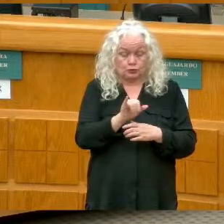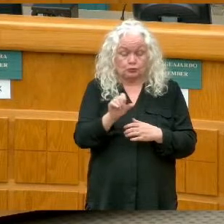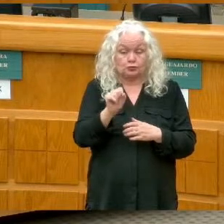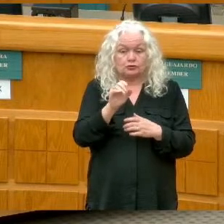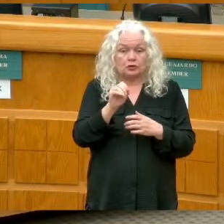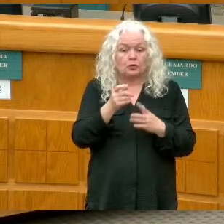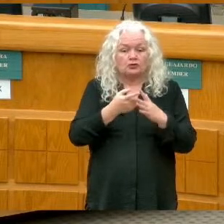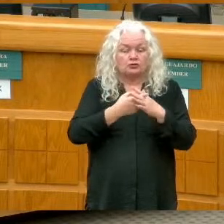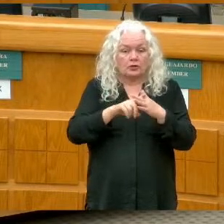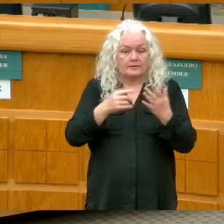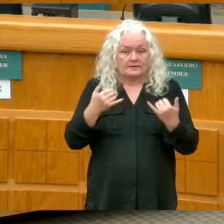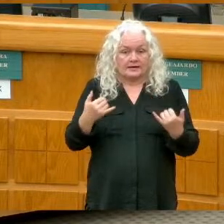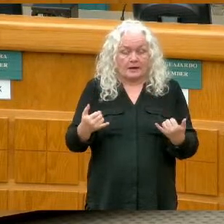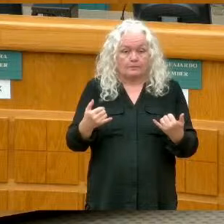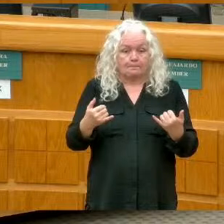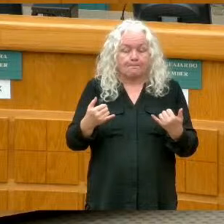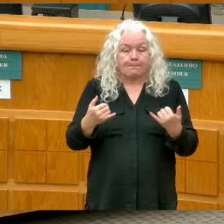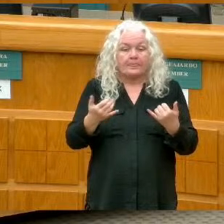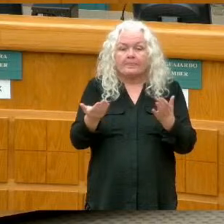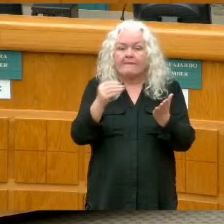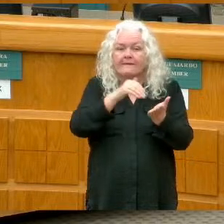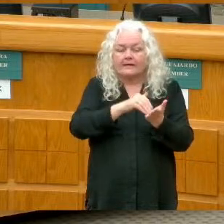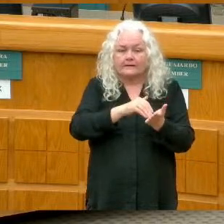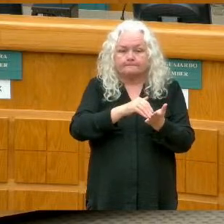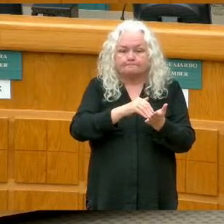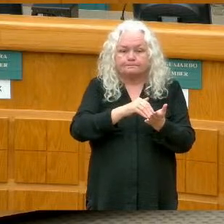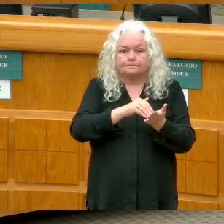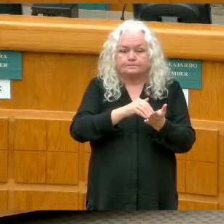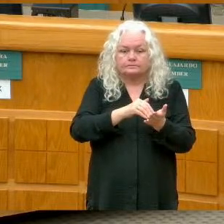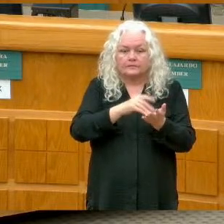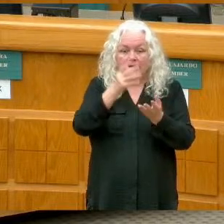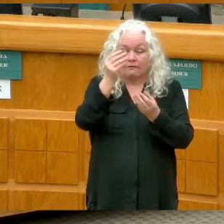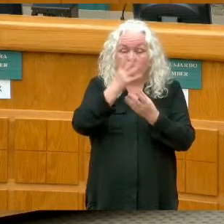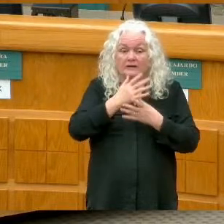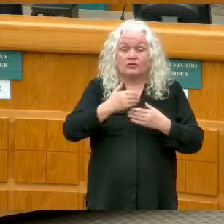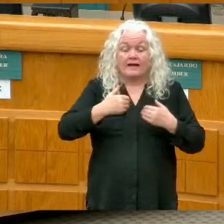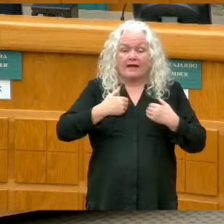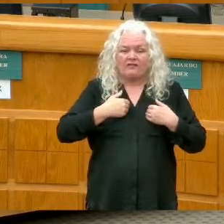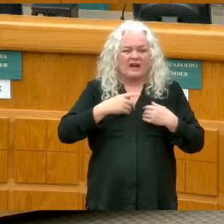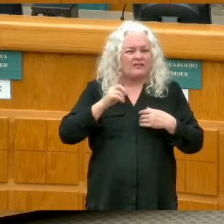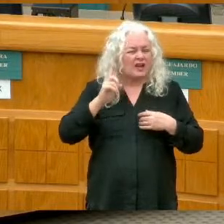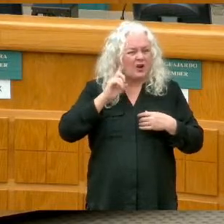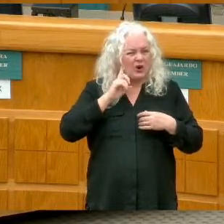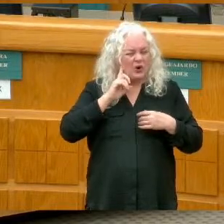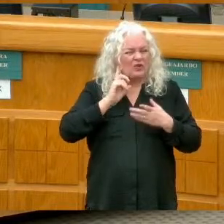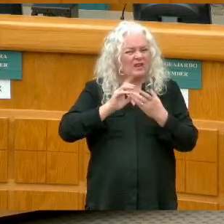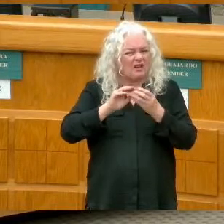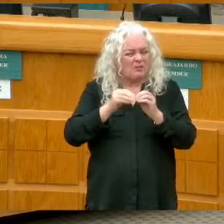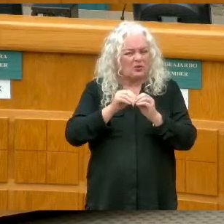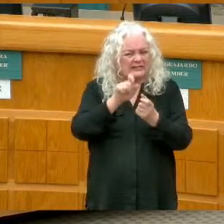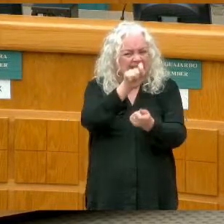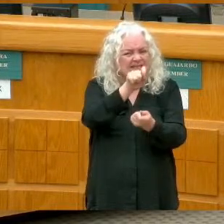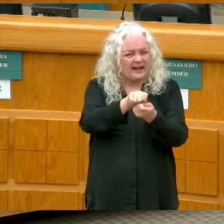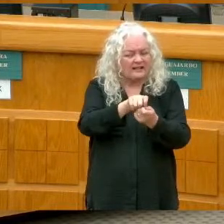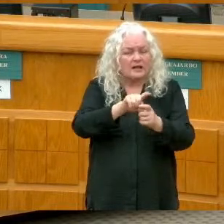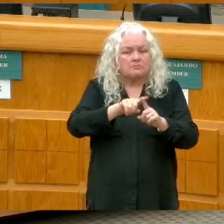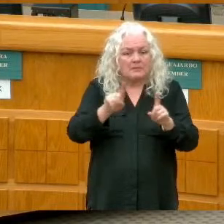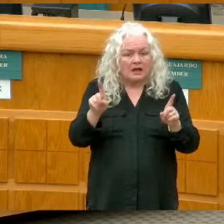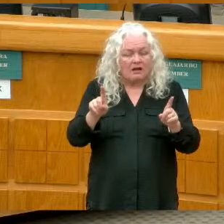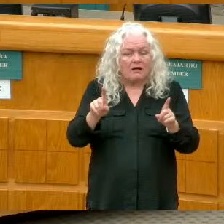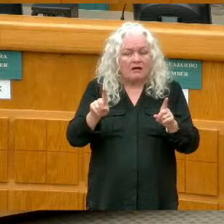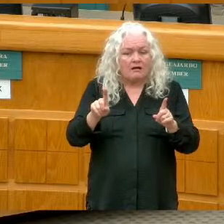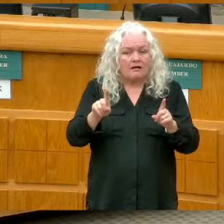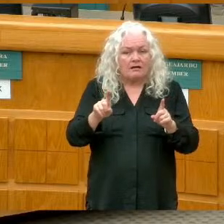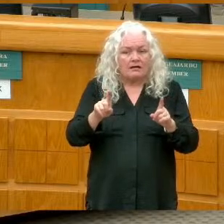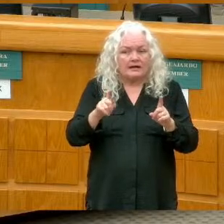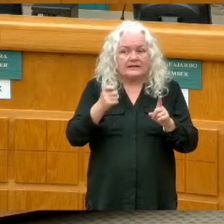get started. Again, from information I have, and I've not heard the numbers other than that Peter kind of had a little grin on